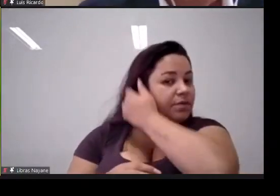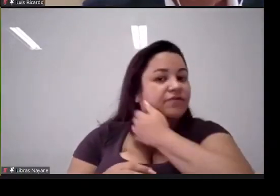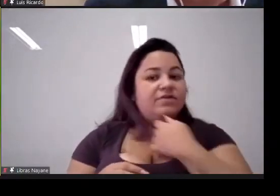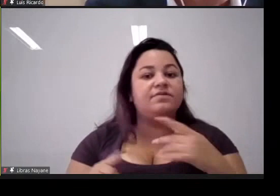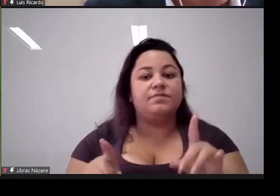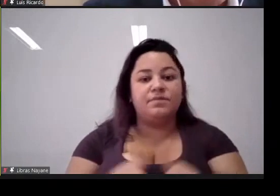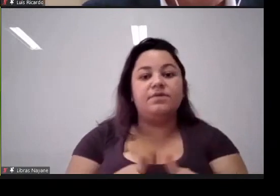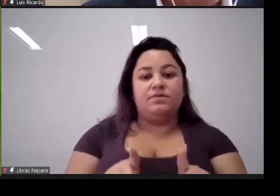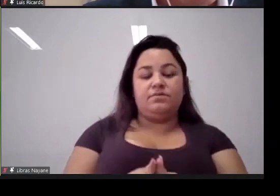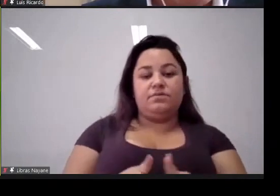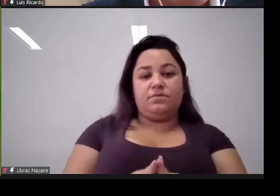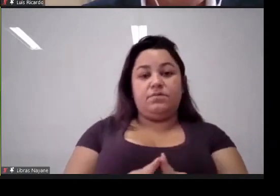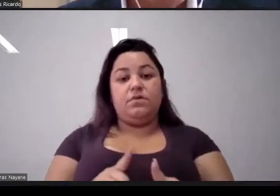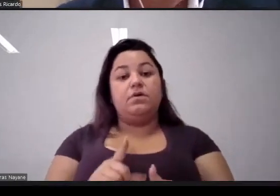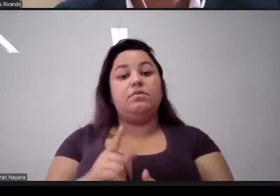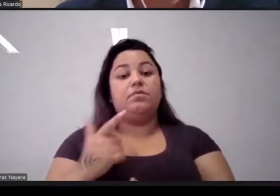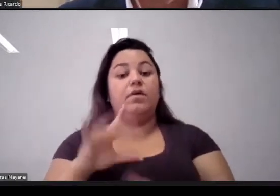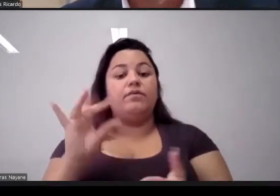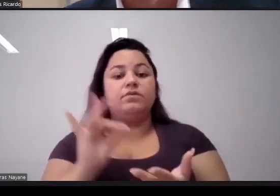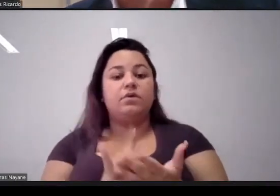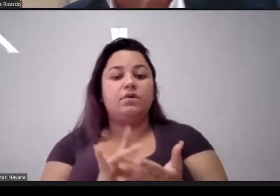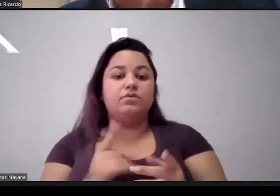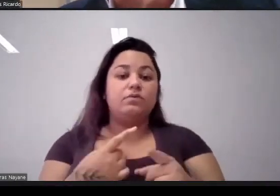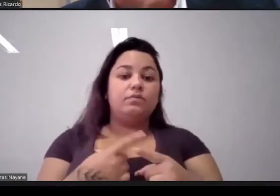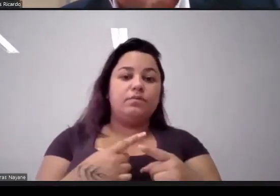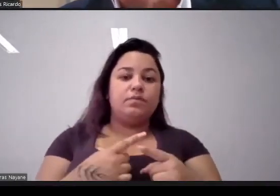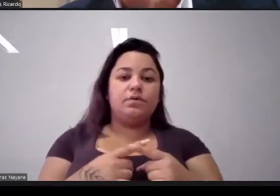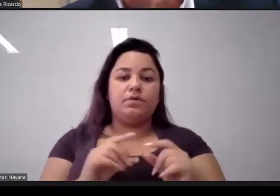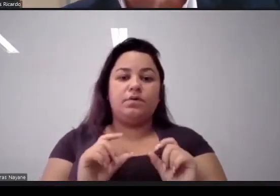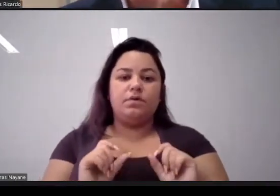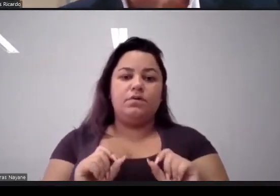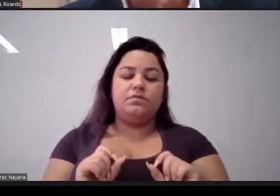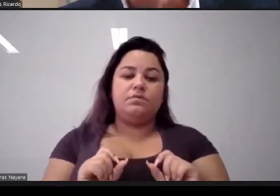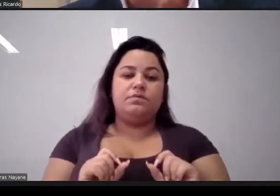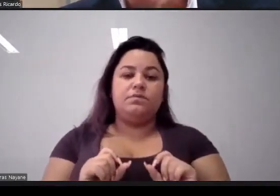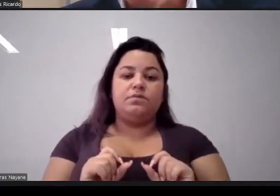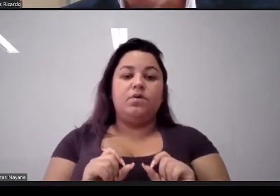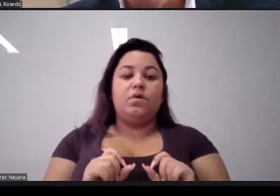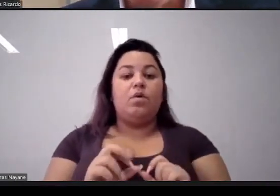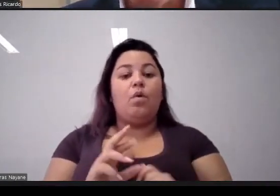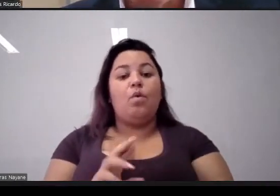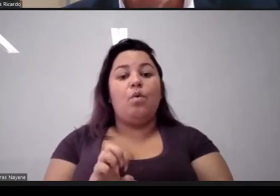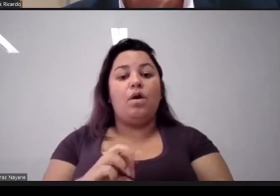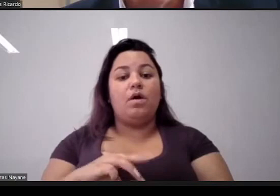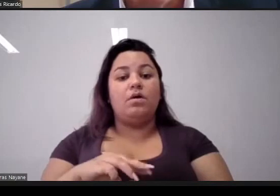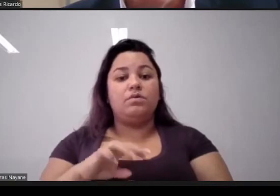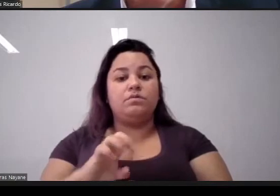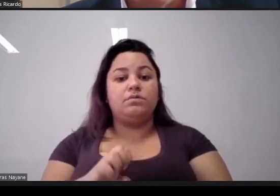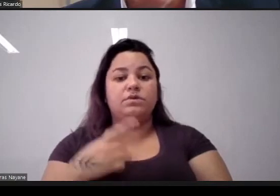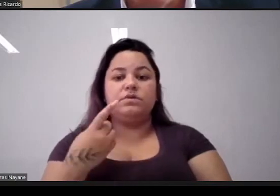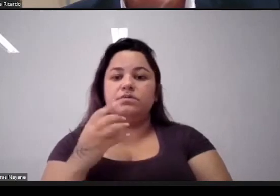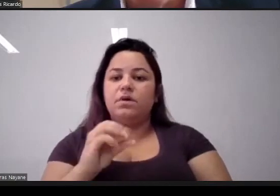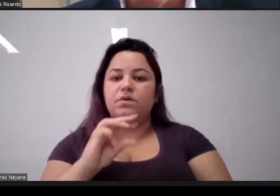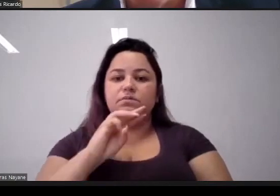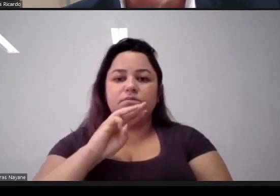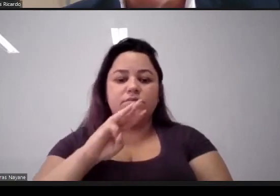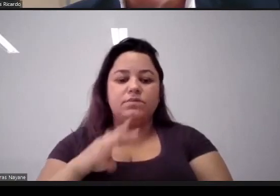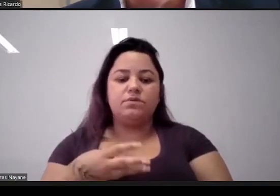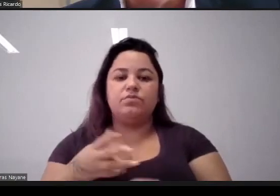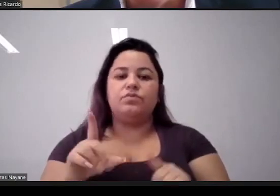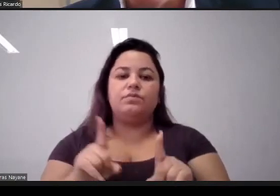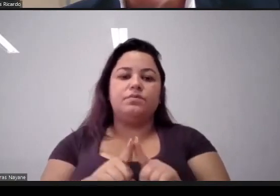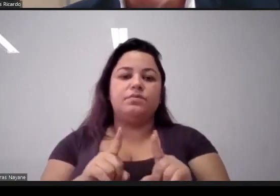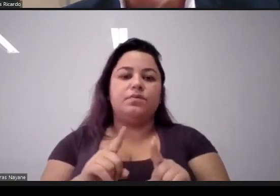Well, I think that MEI was not an attempt, it's a reality, because a regimen that has more than